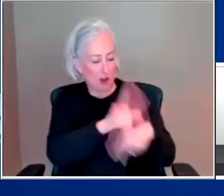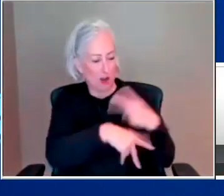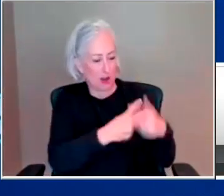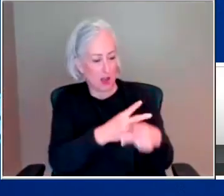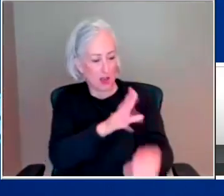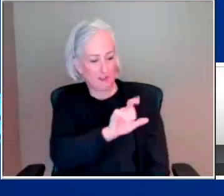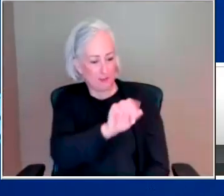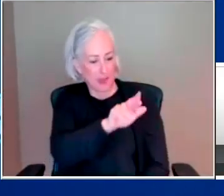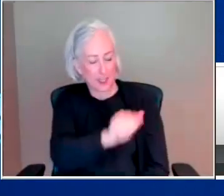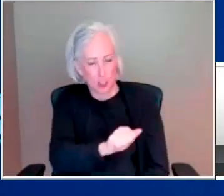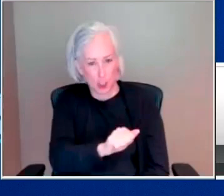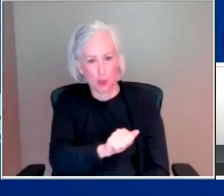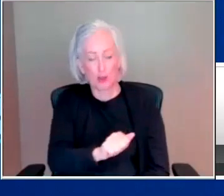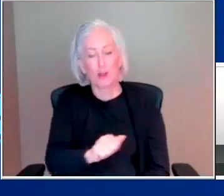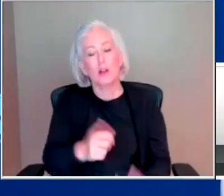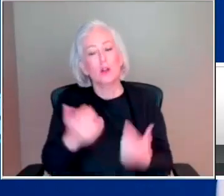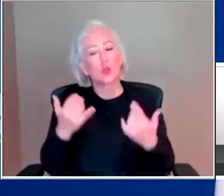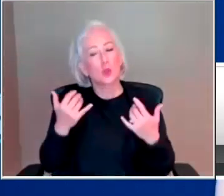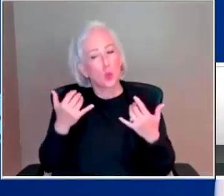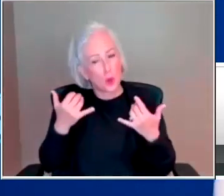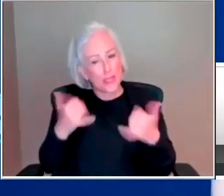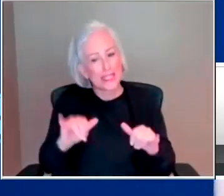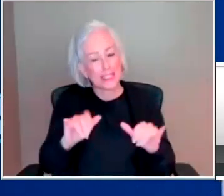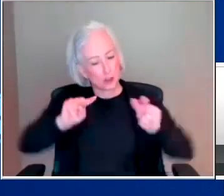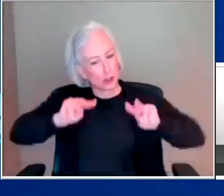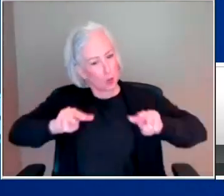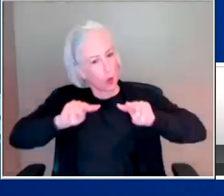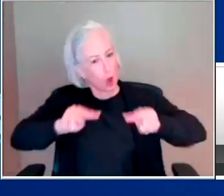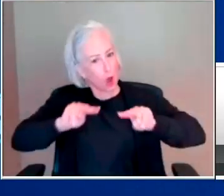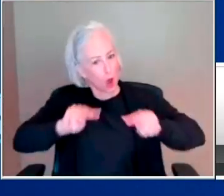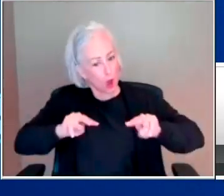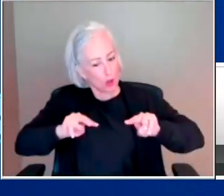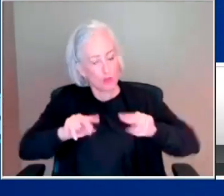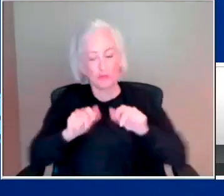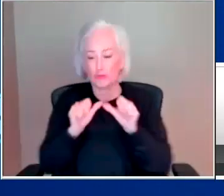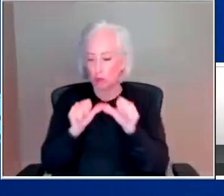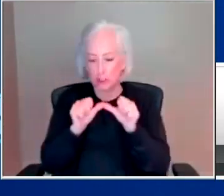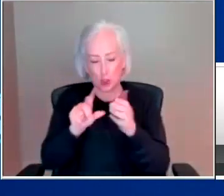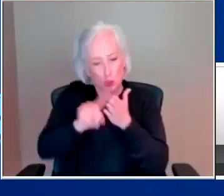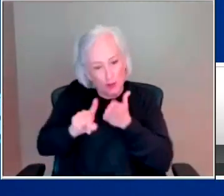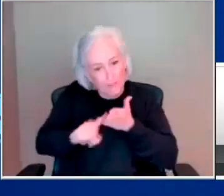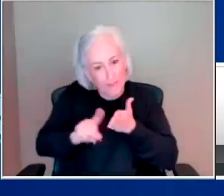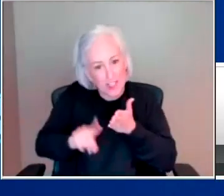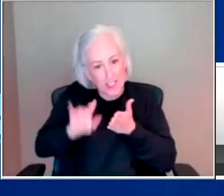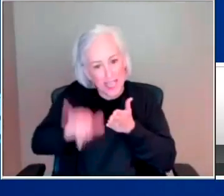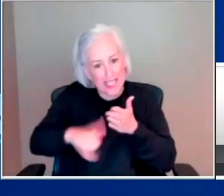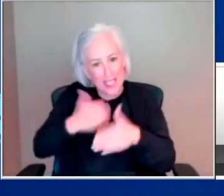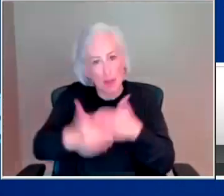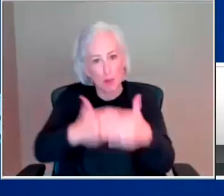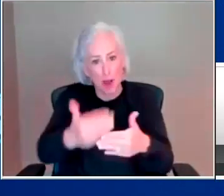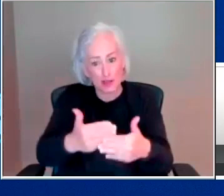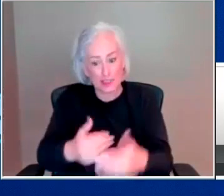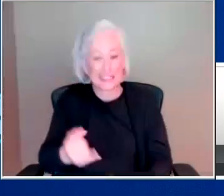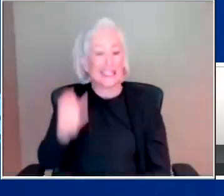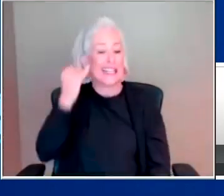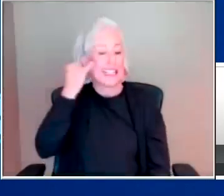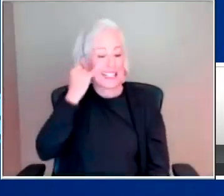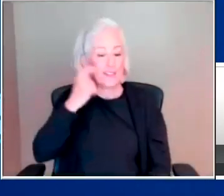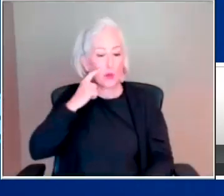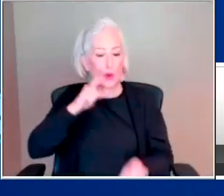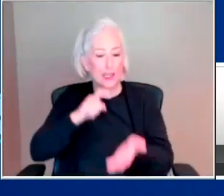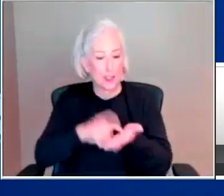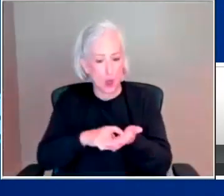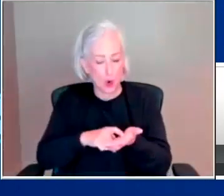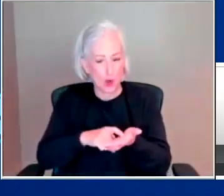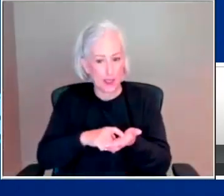keep up our surveillance and our investigations of these processes, and if there does look like there does seem to be a